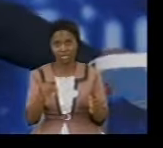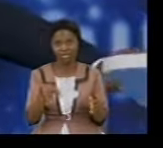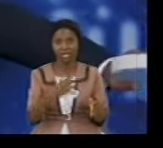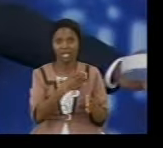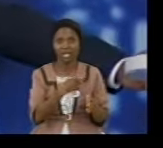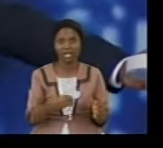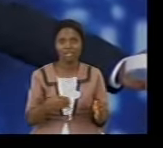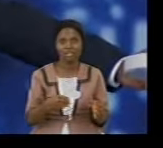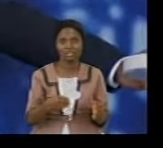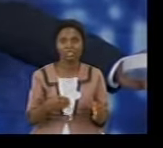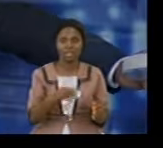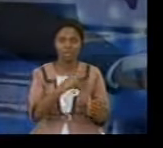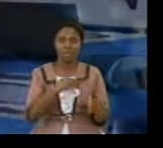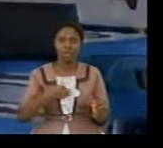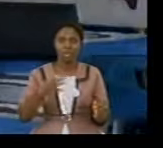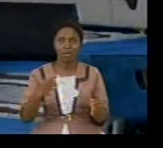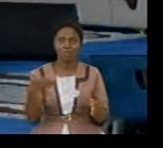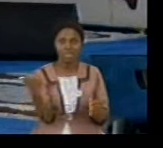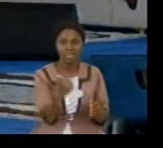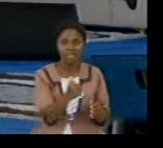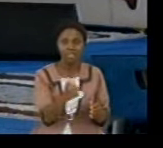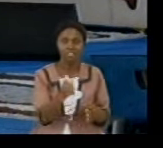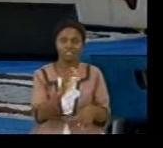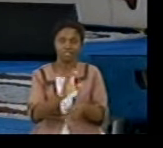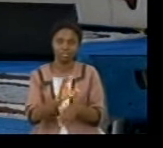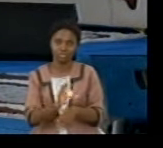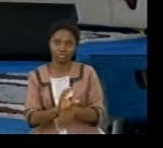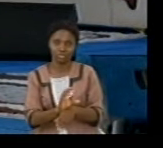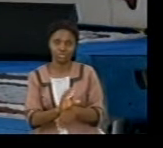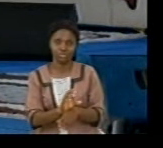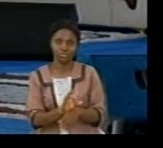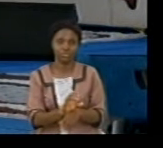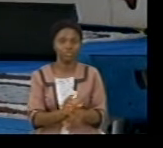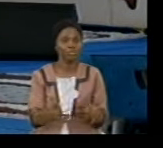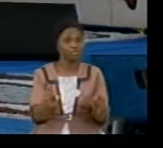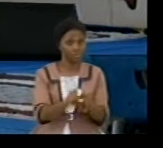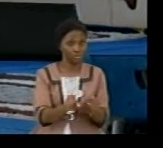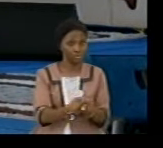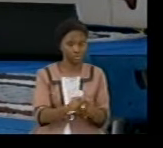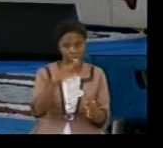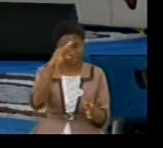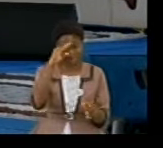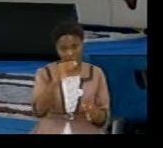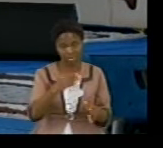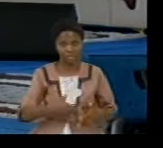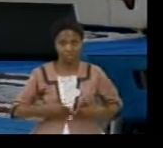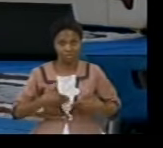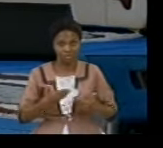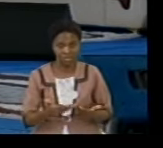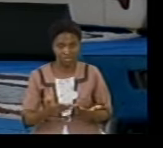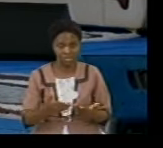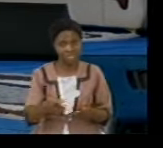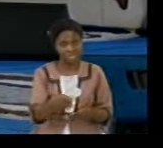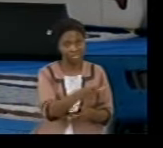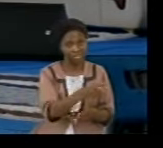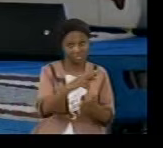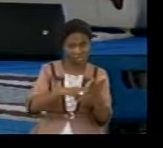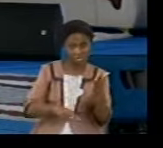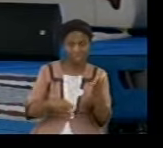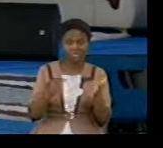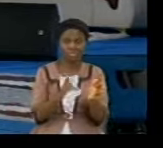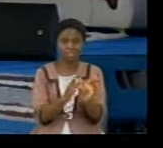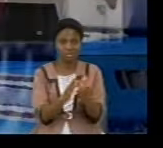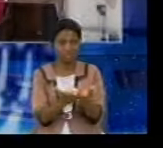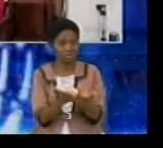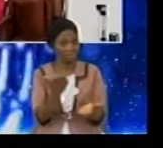any denomination, even though they confess, even though they read the Bible, even though they even